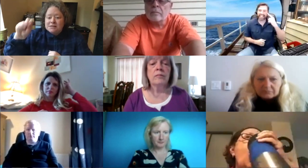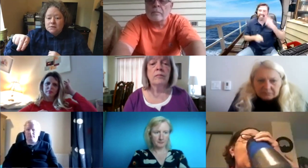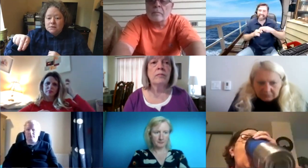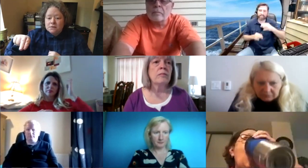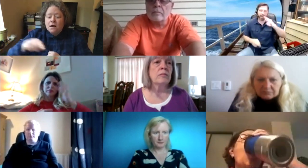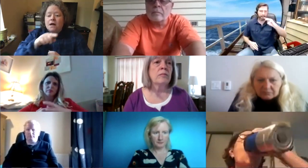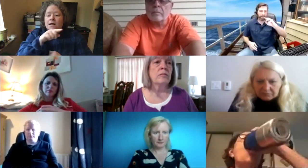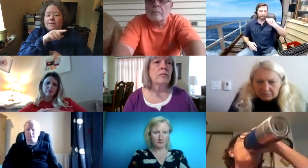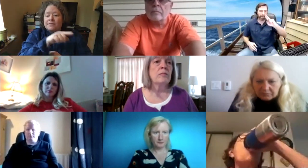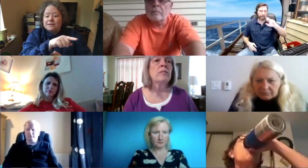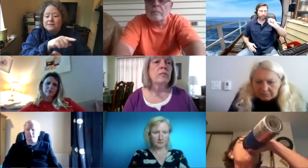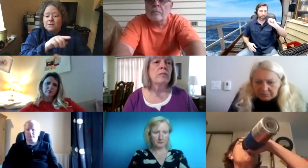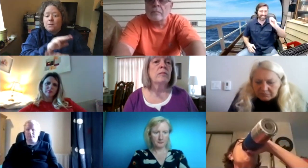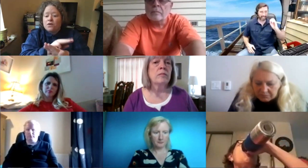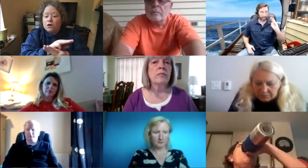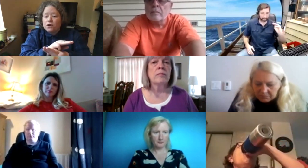Lena,